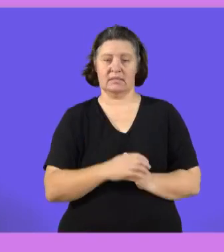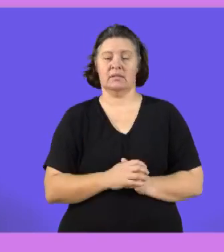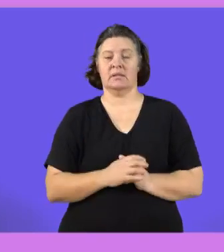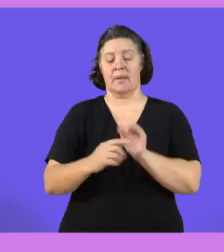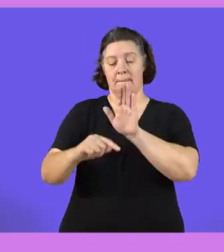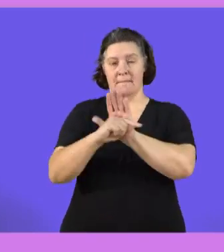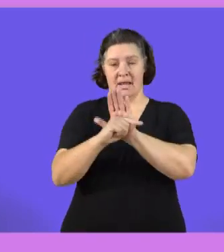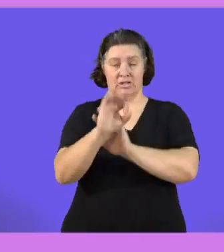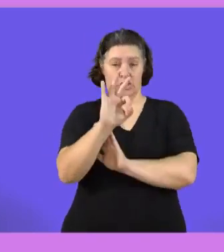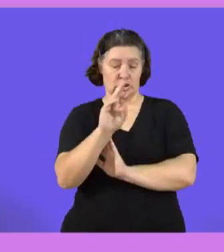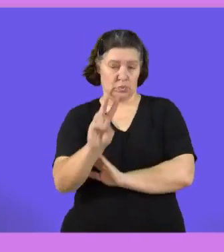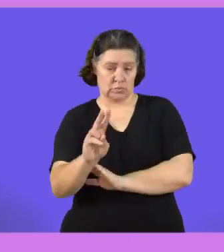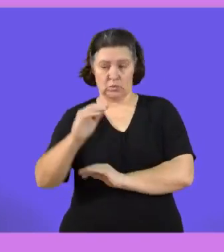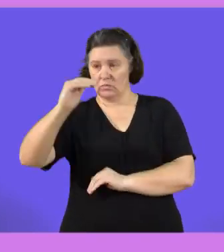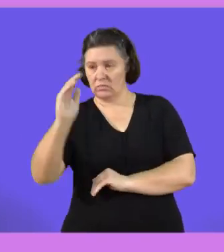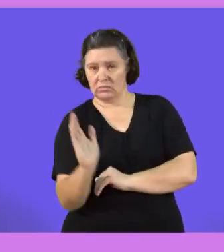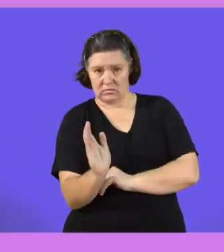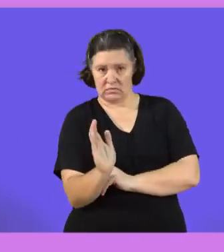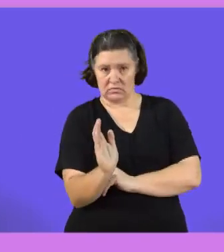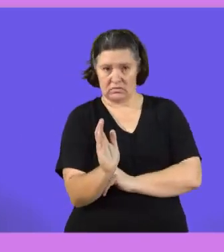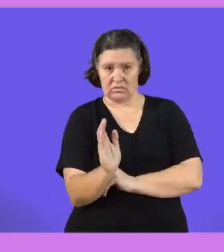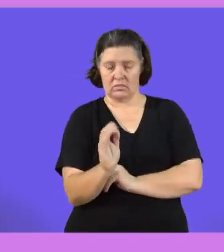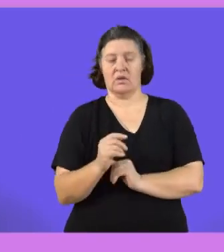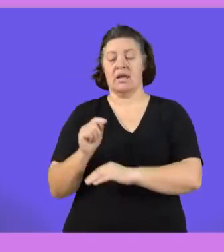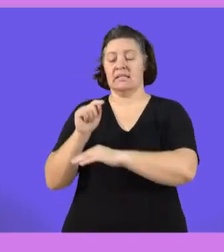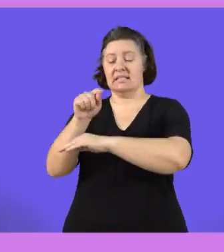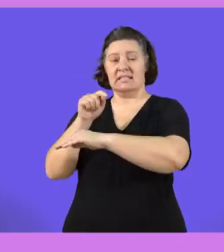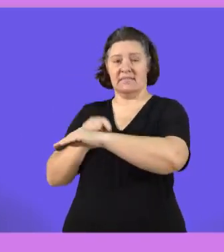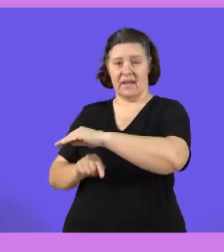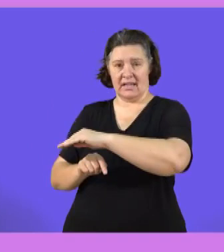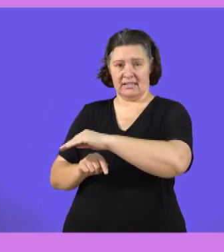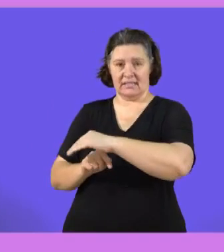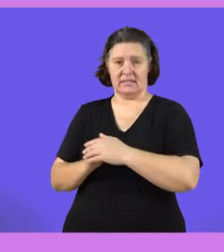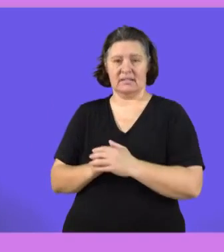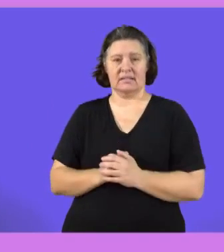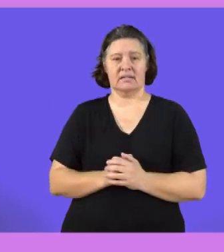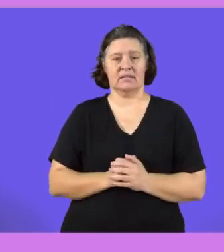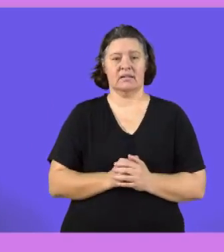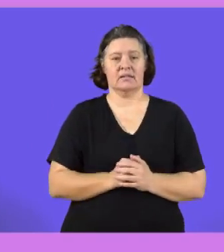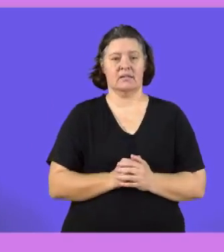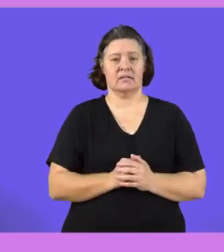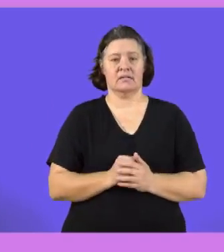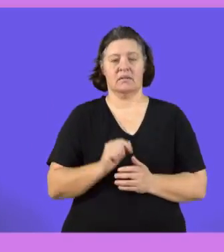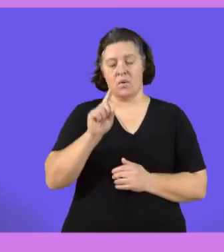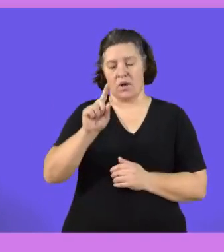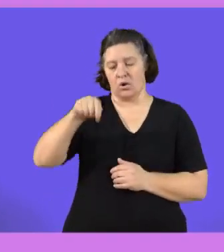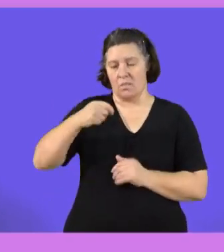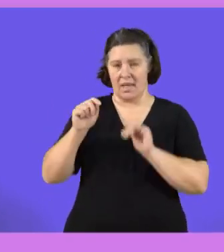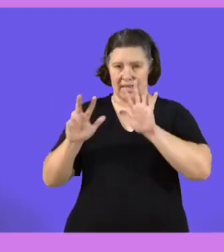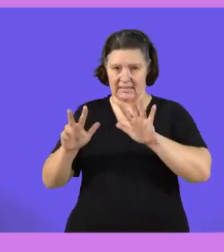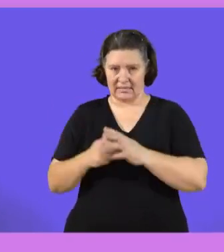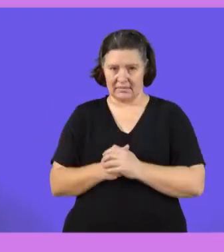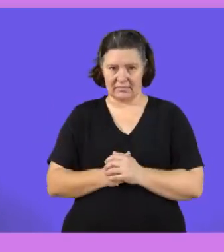say 320 minus 32, close bracket, divided by